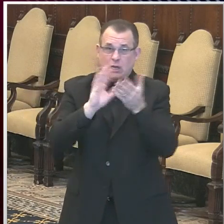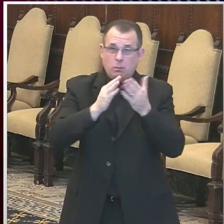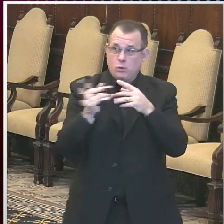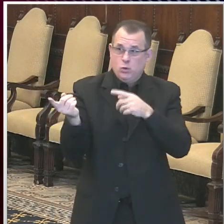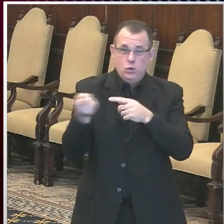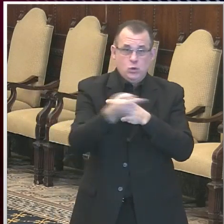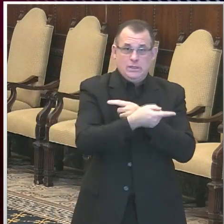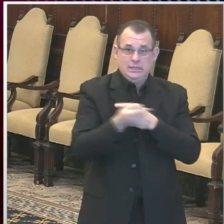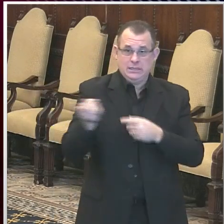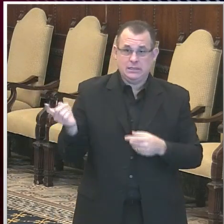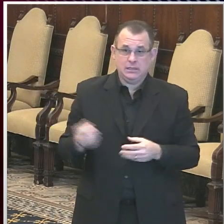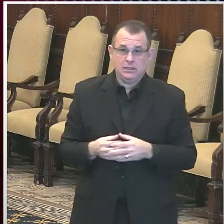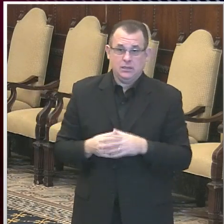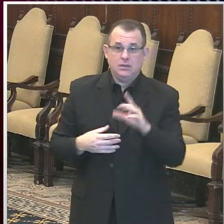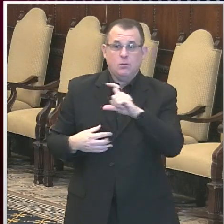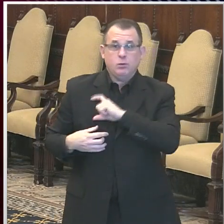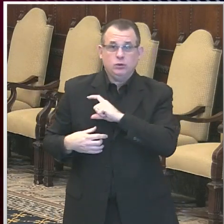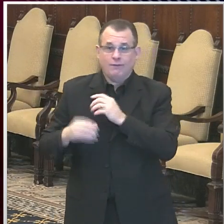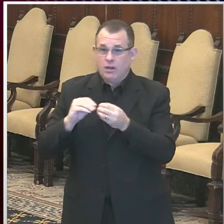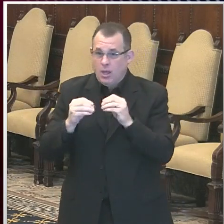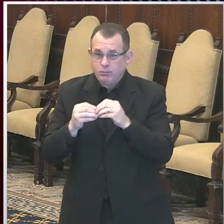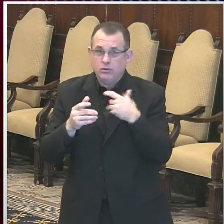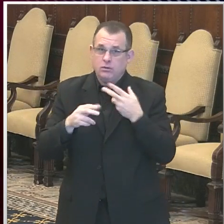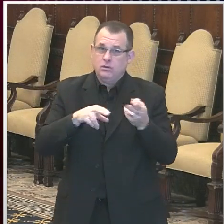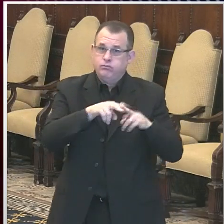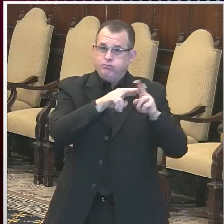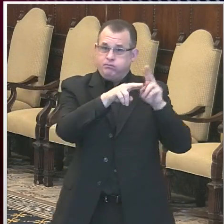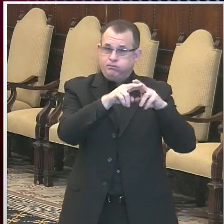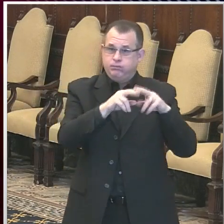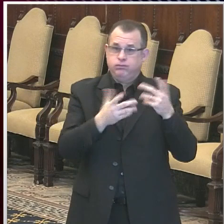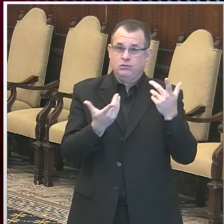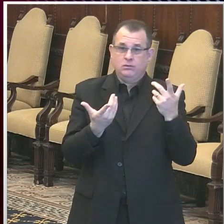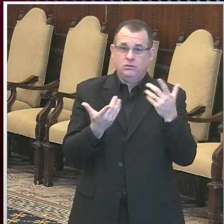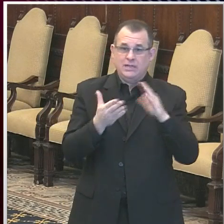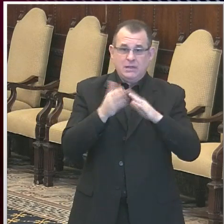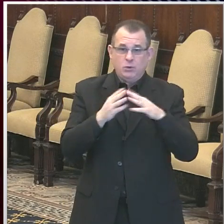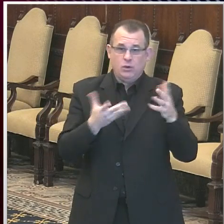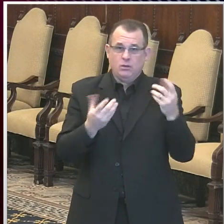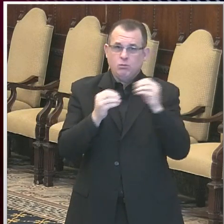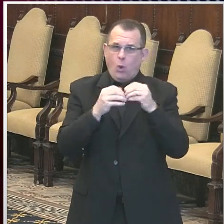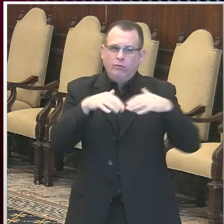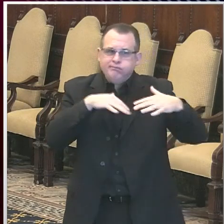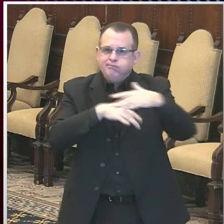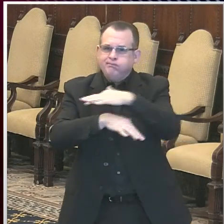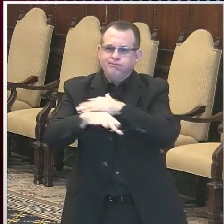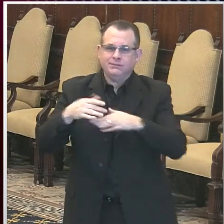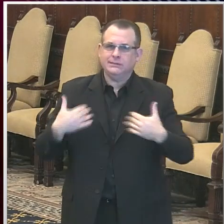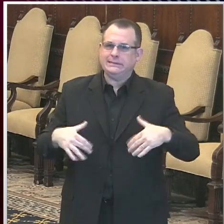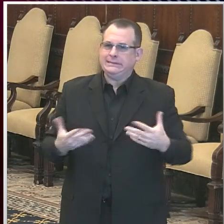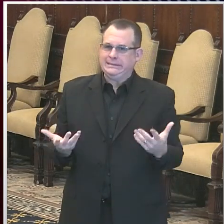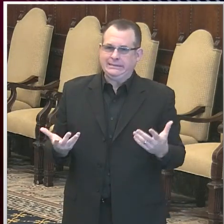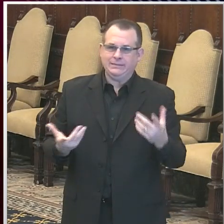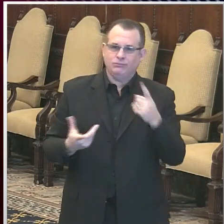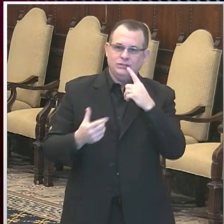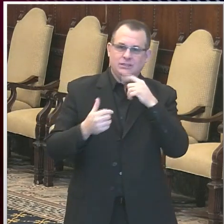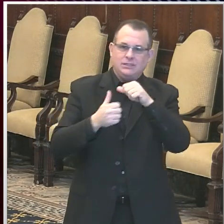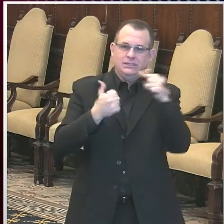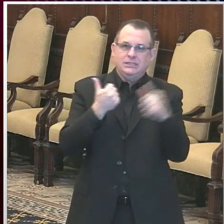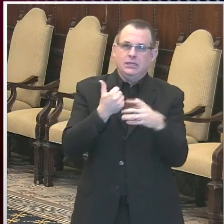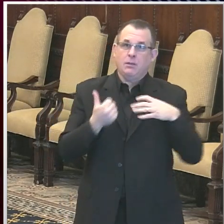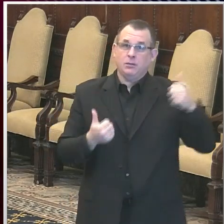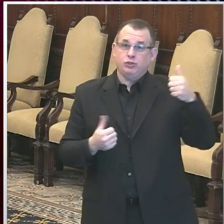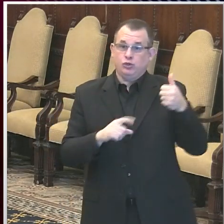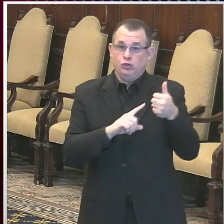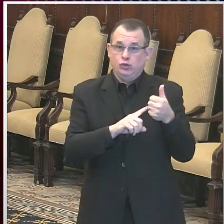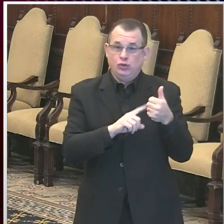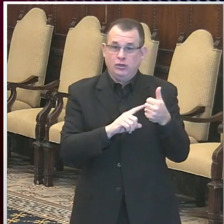to increase our police officers in our communities as well. Deputy Commissioner Singleton, who's